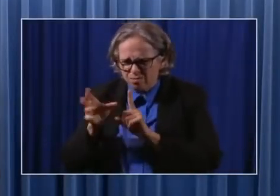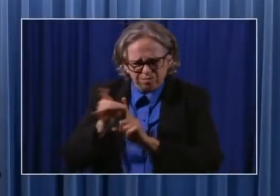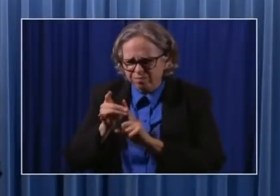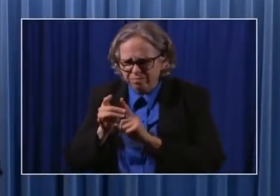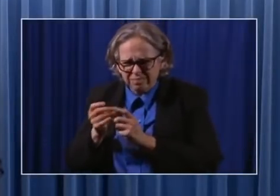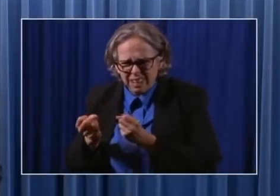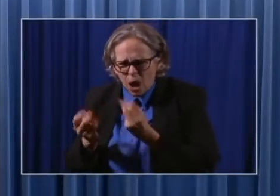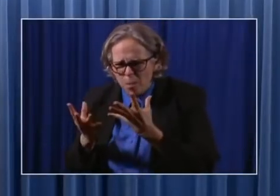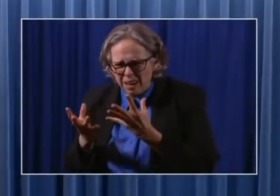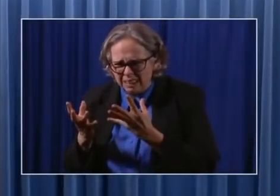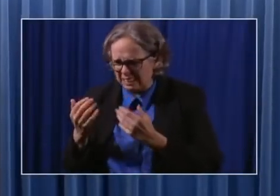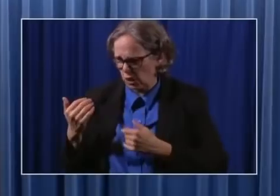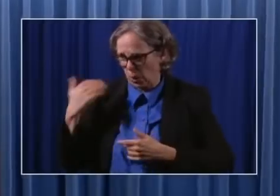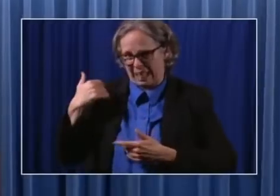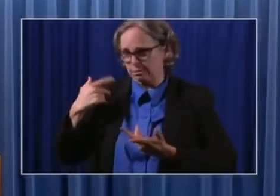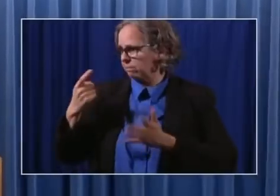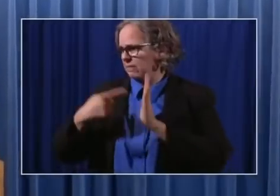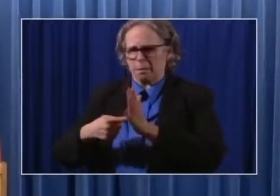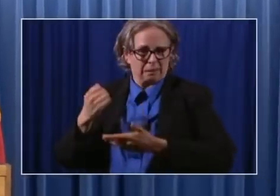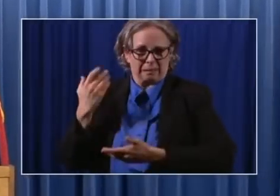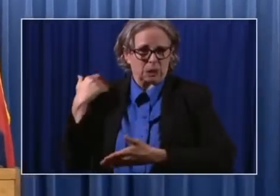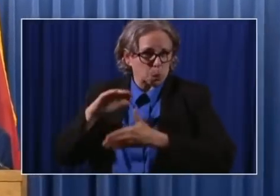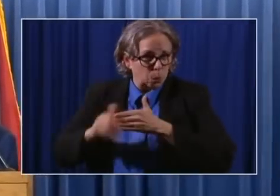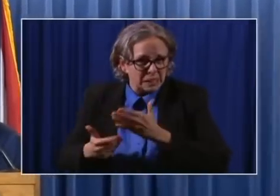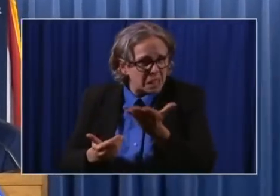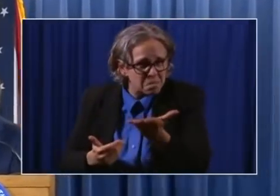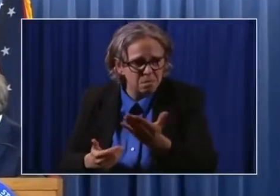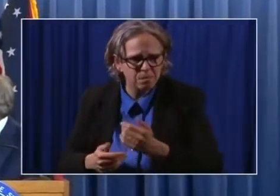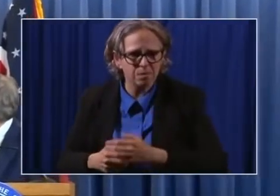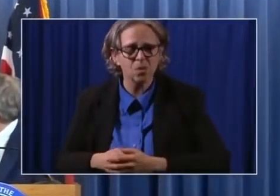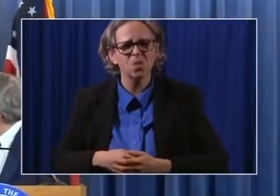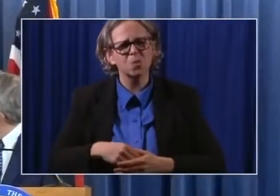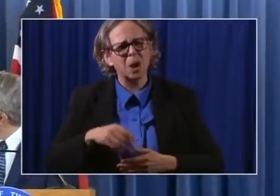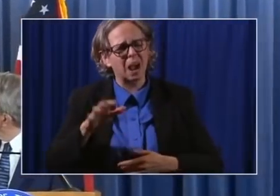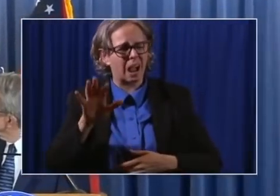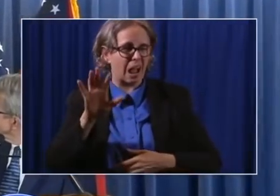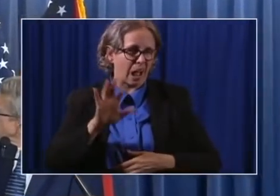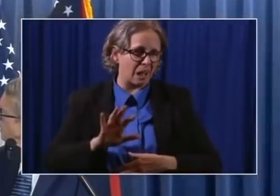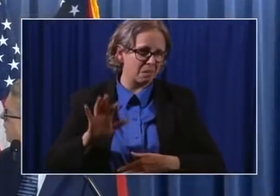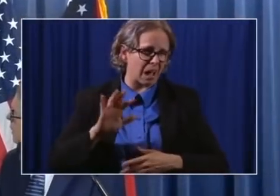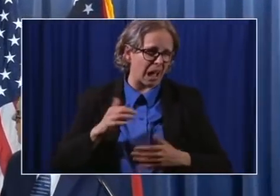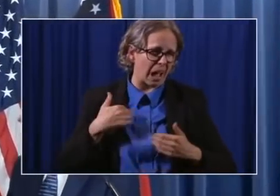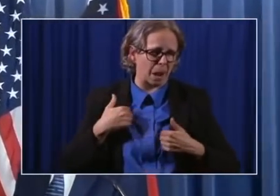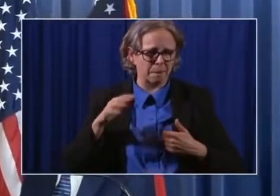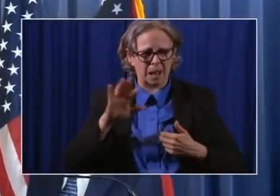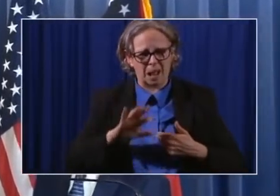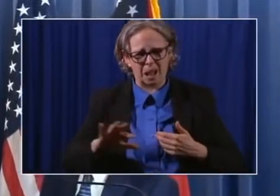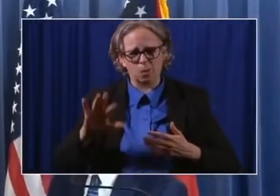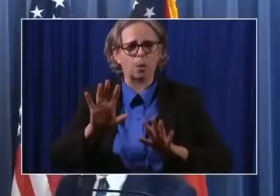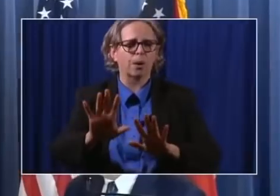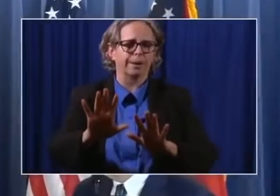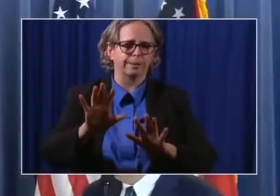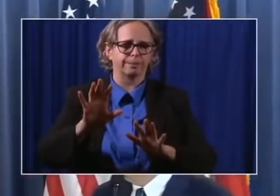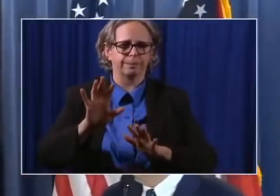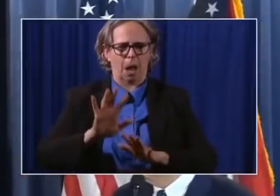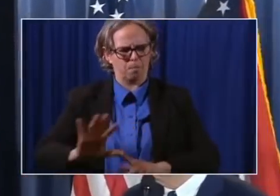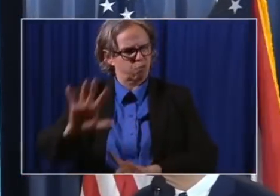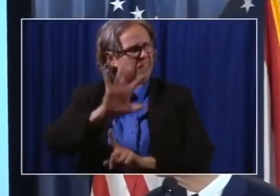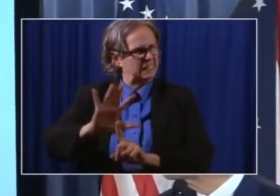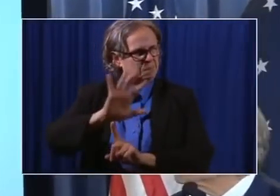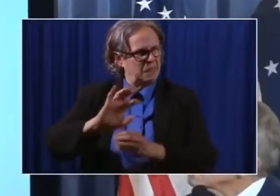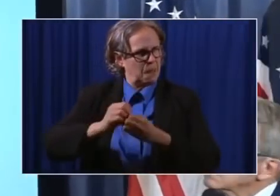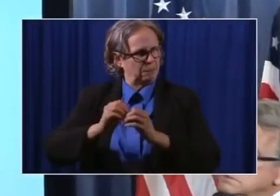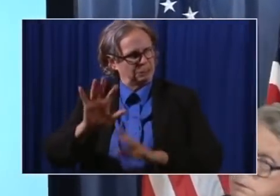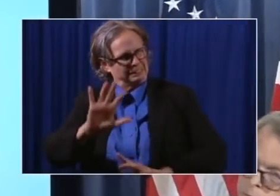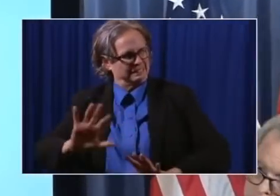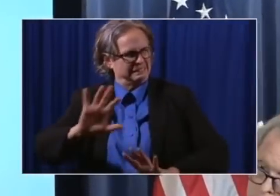last weekend? Well, we had approximately, and I say approximately because one permit premise was actually issued